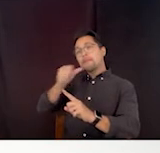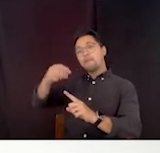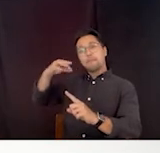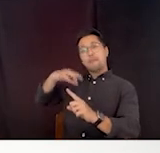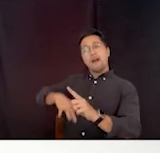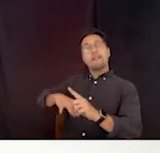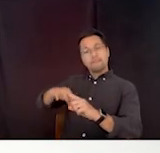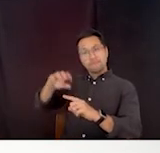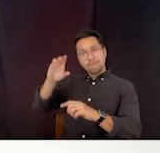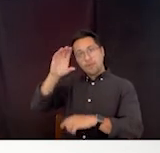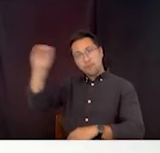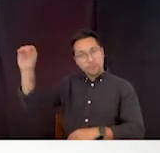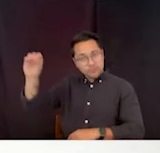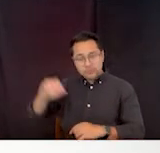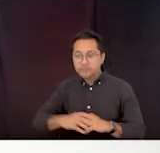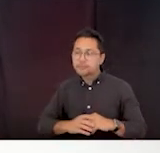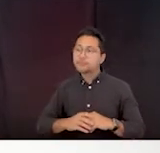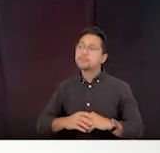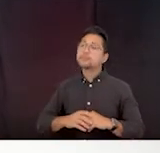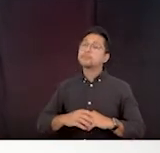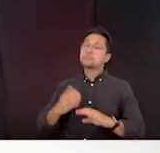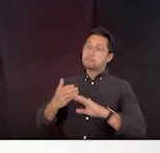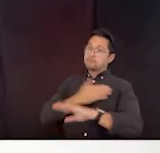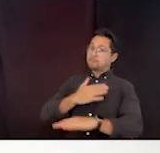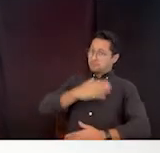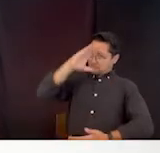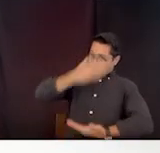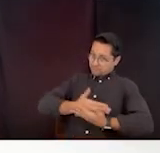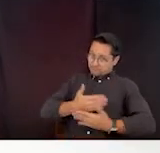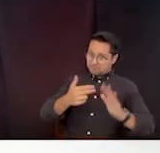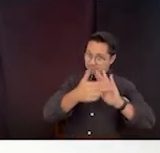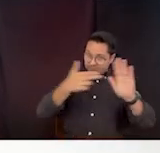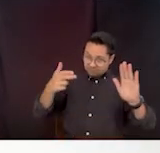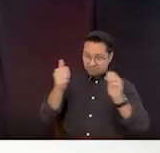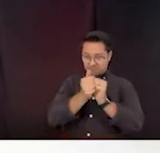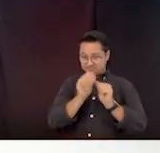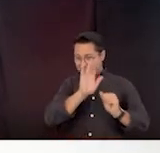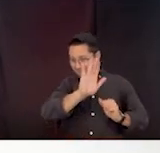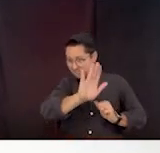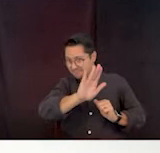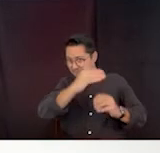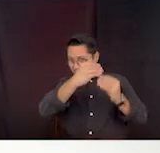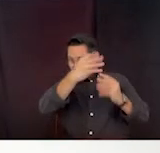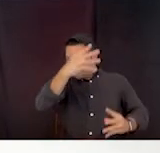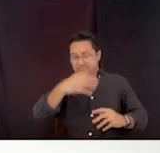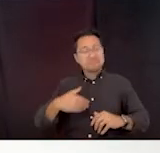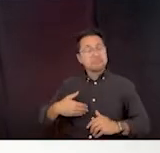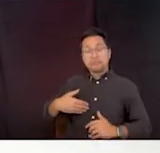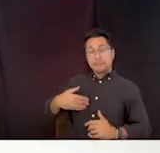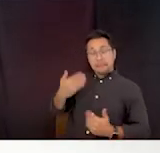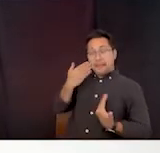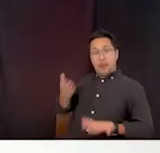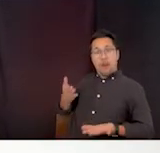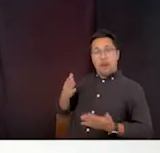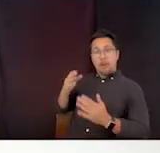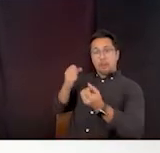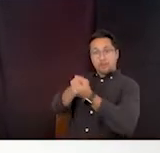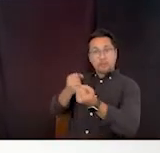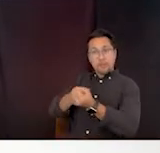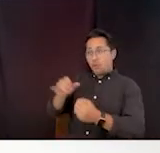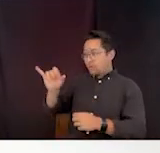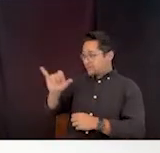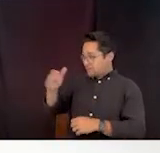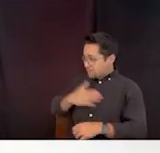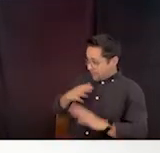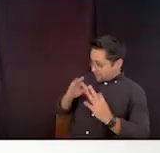organizations. And prior to my son being diagnosed with all of his diagnoses, I didn't realize the support that families like mine